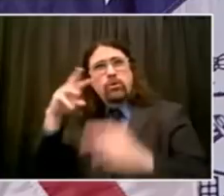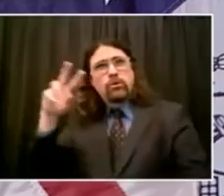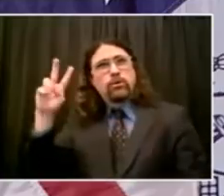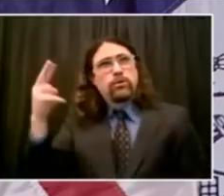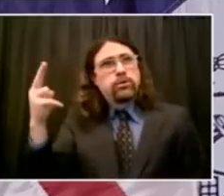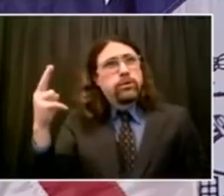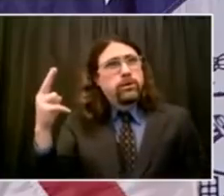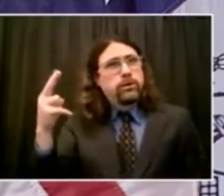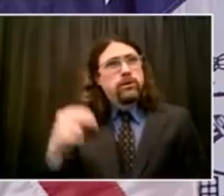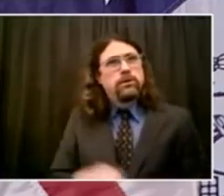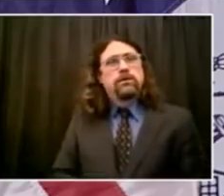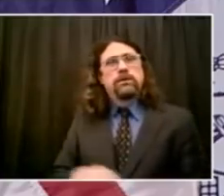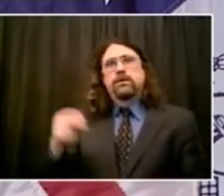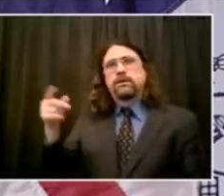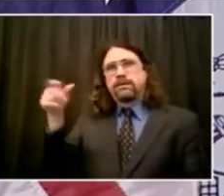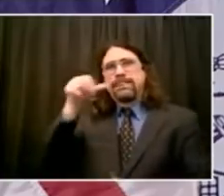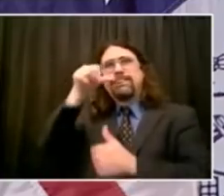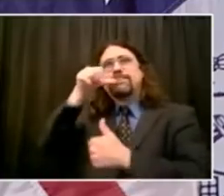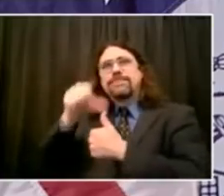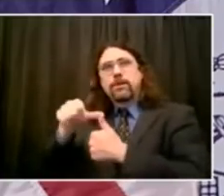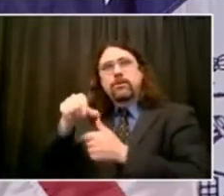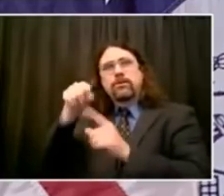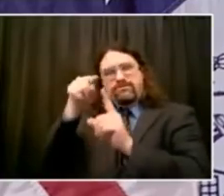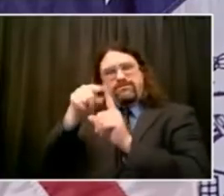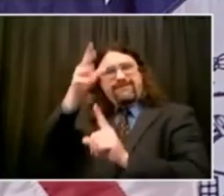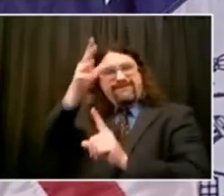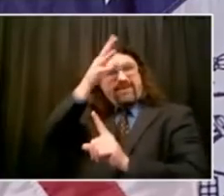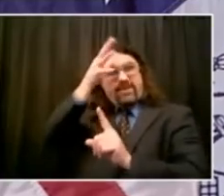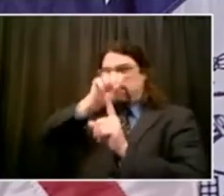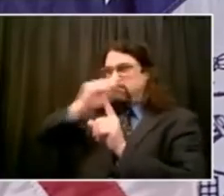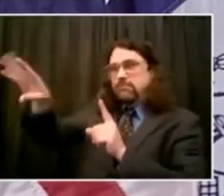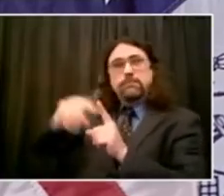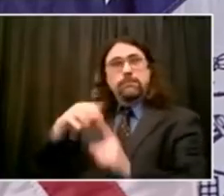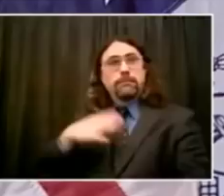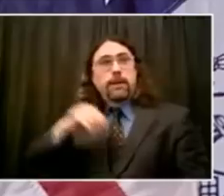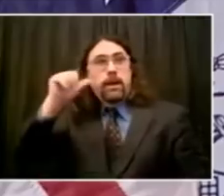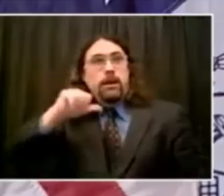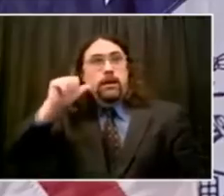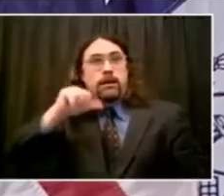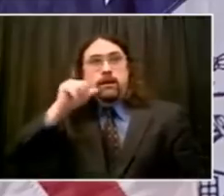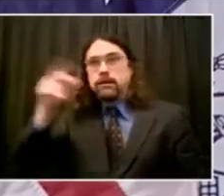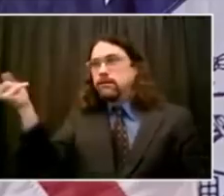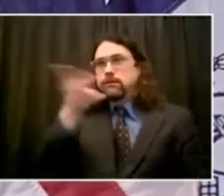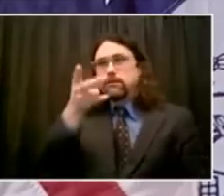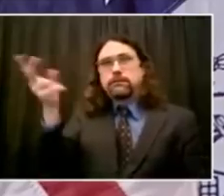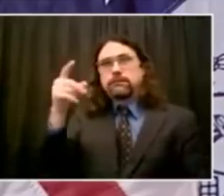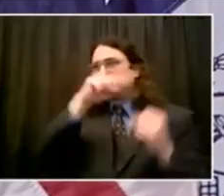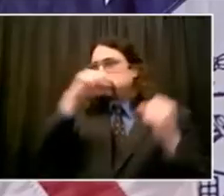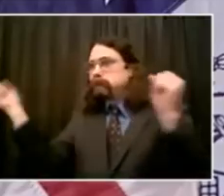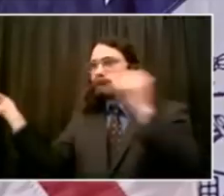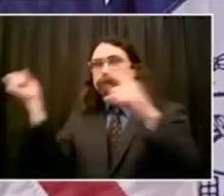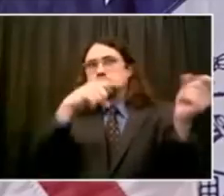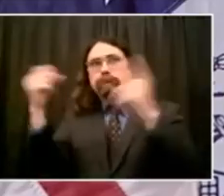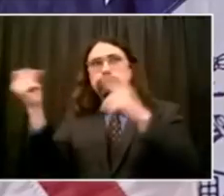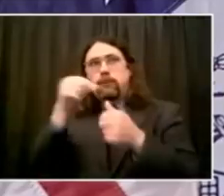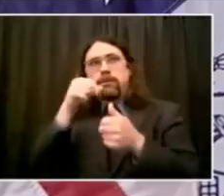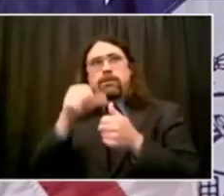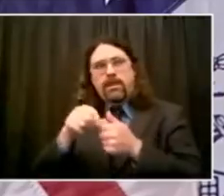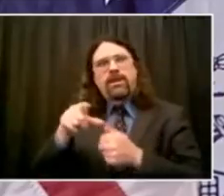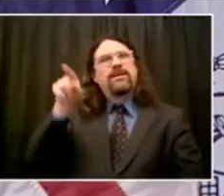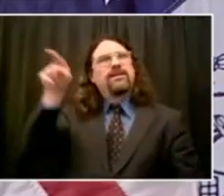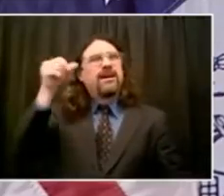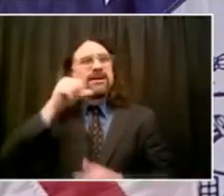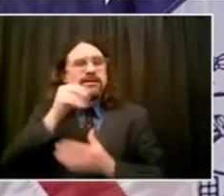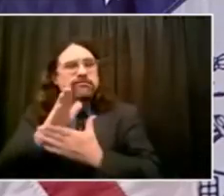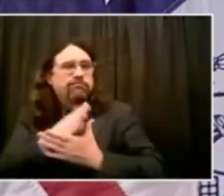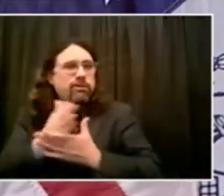that he was still alive and what that felt like. And it gives you a sense of